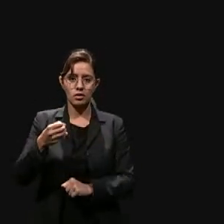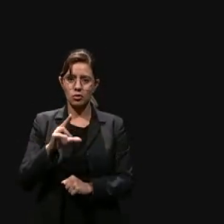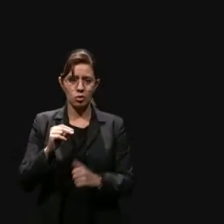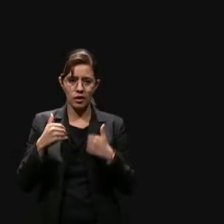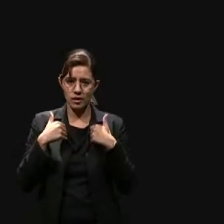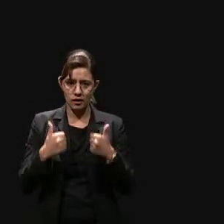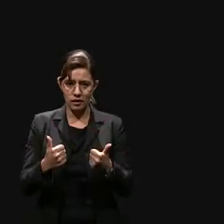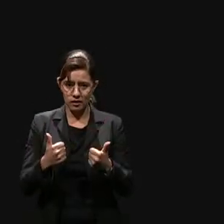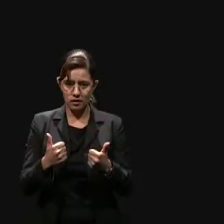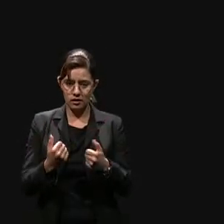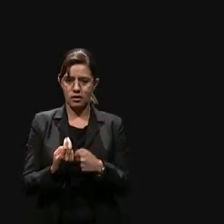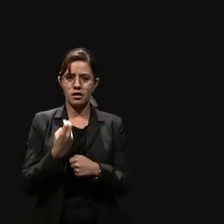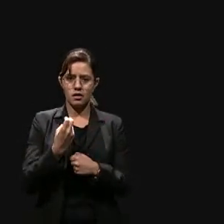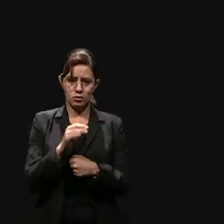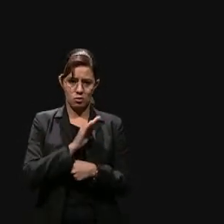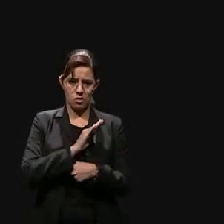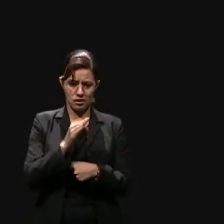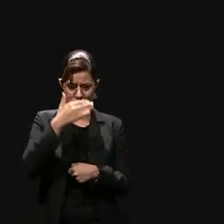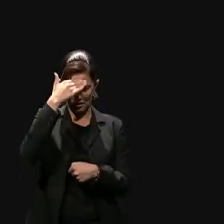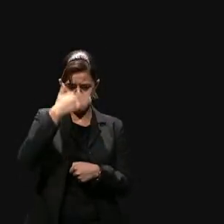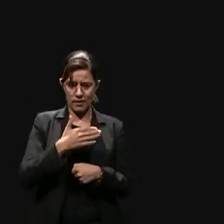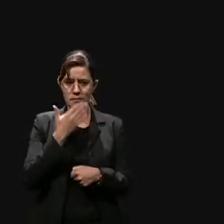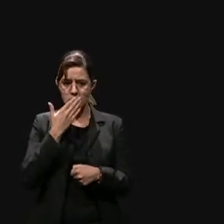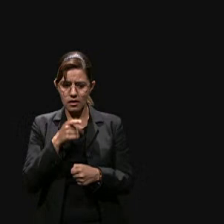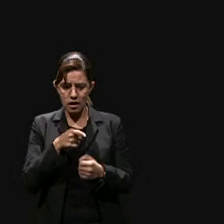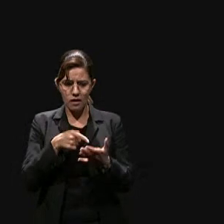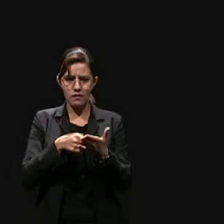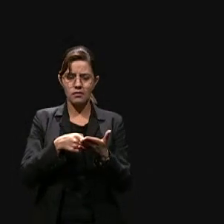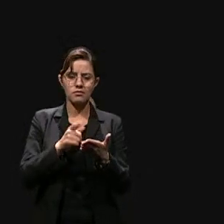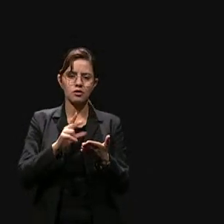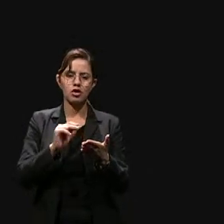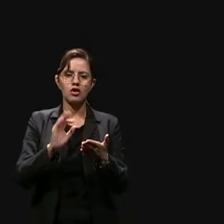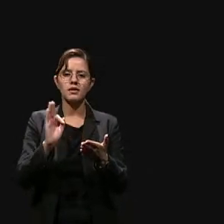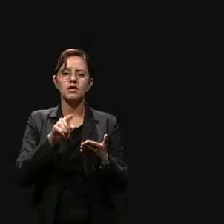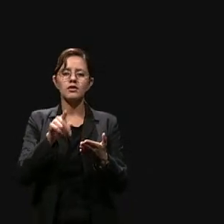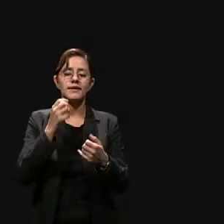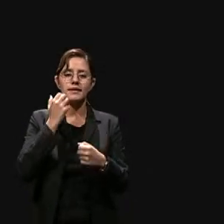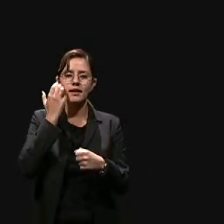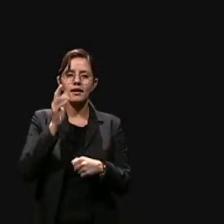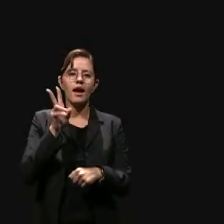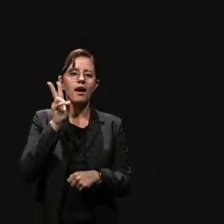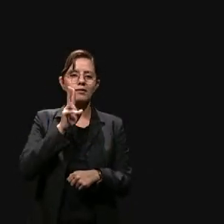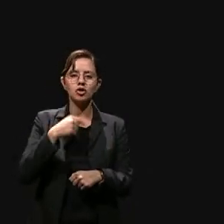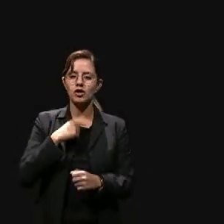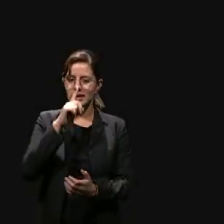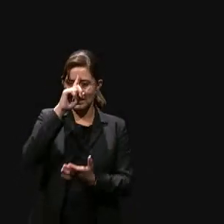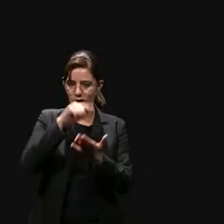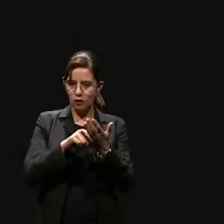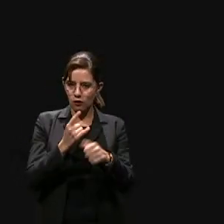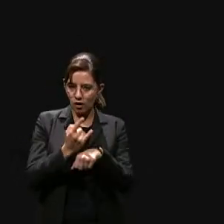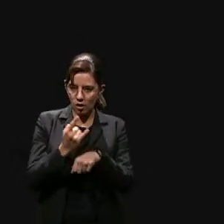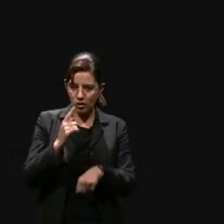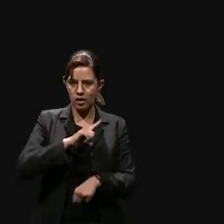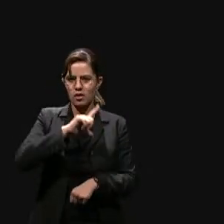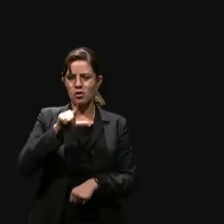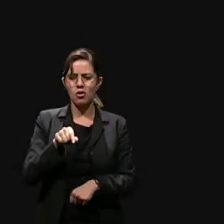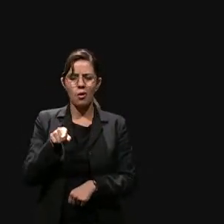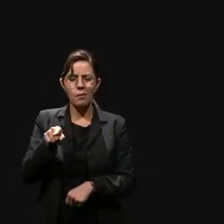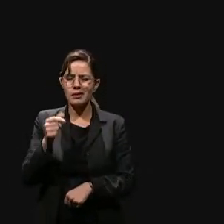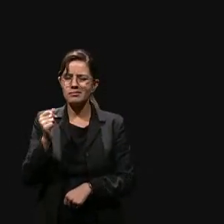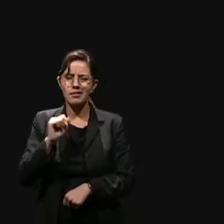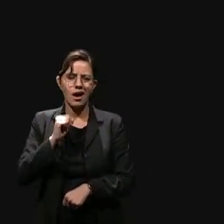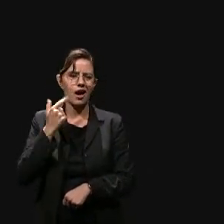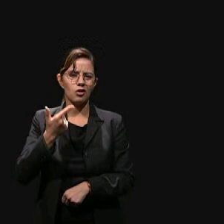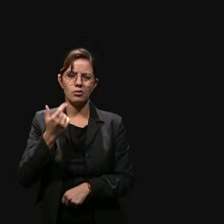yourself as this great patriot, when in reality, you're taking things out of context because they don't understand this very complex